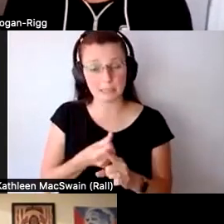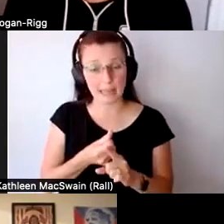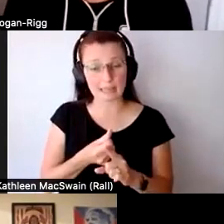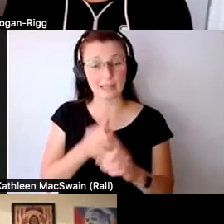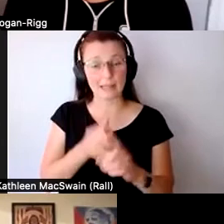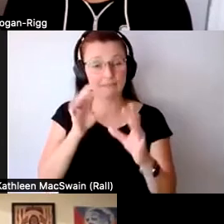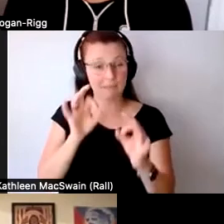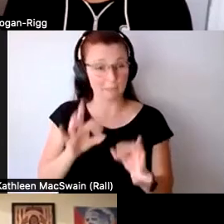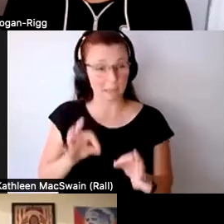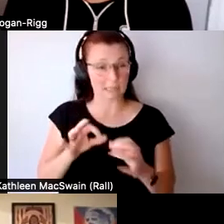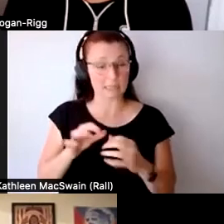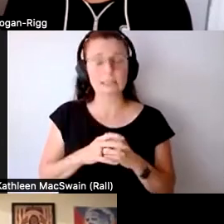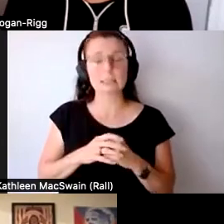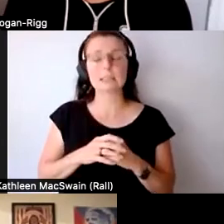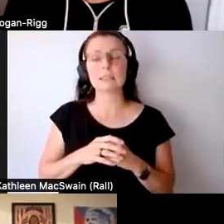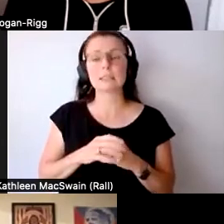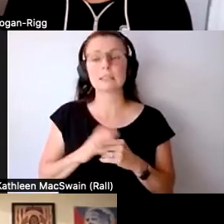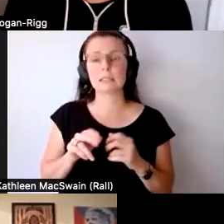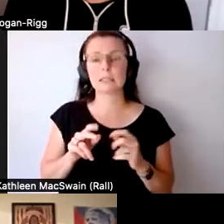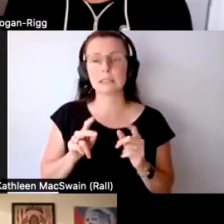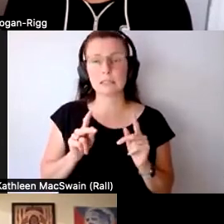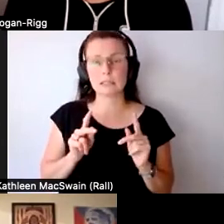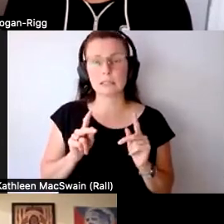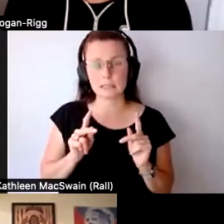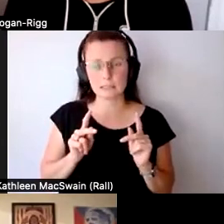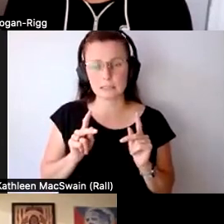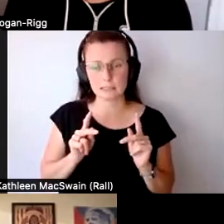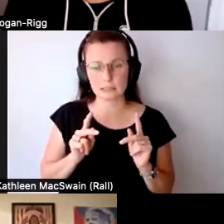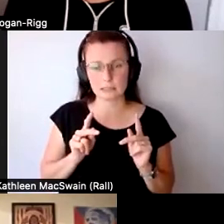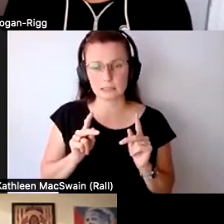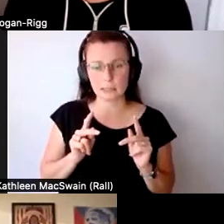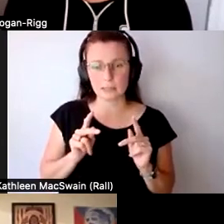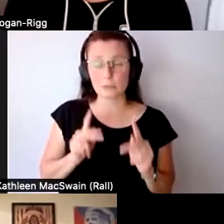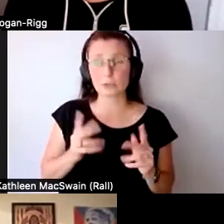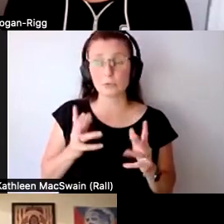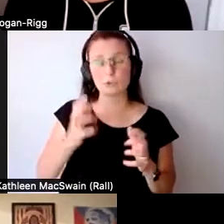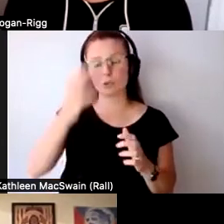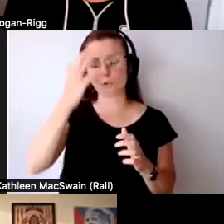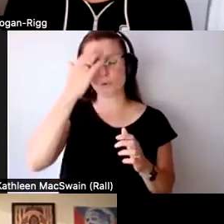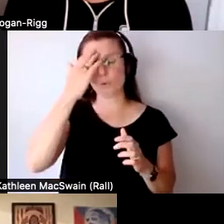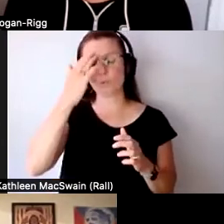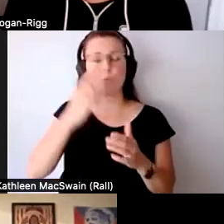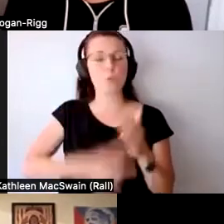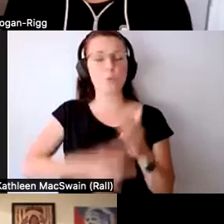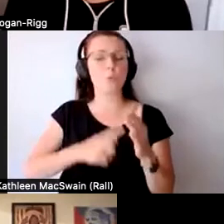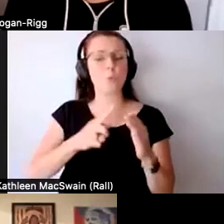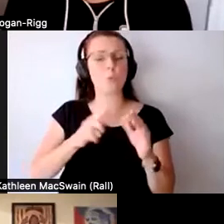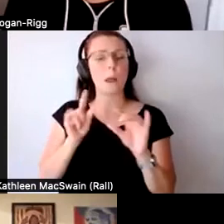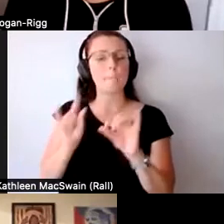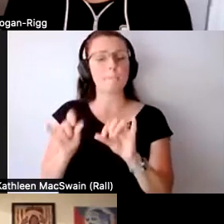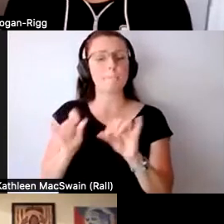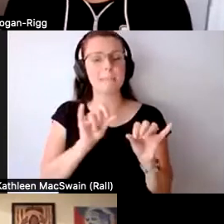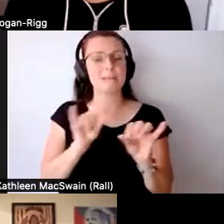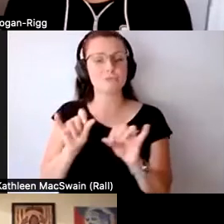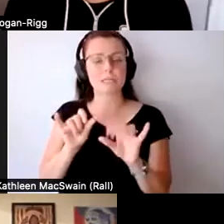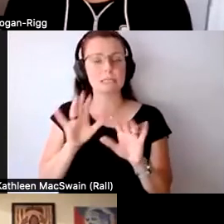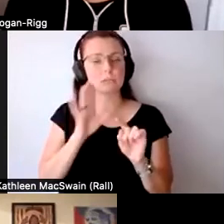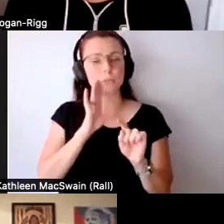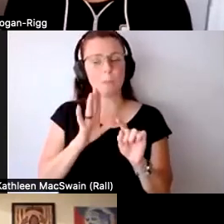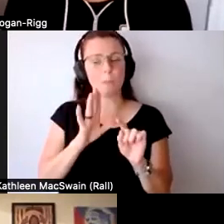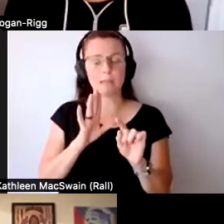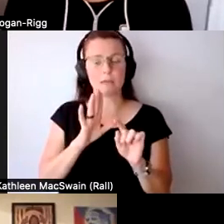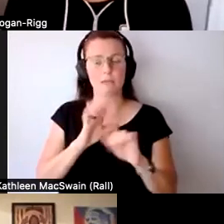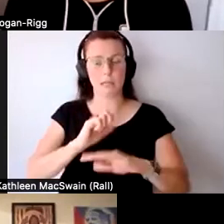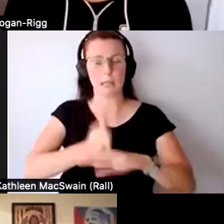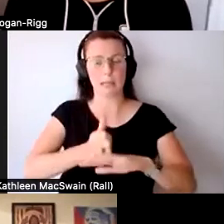This person says, I want to know what metrics will be in place to measure impacts to the local community and planned response to metrics, specifically